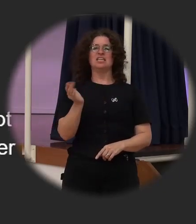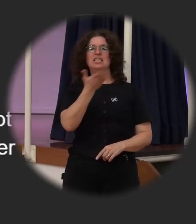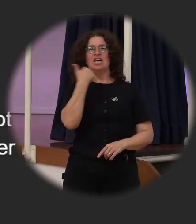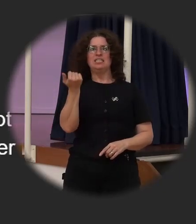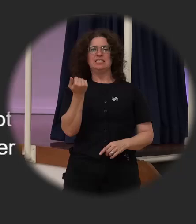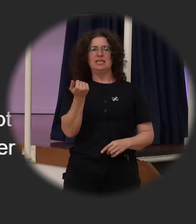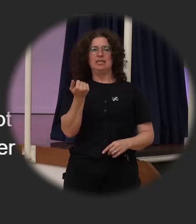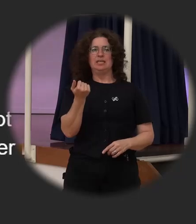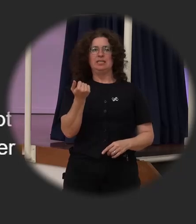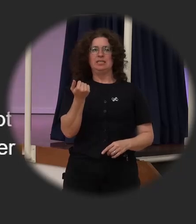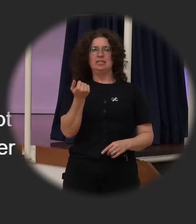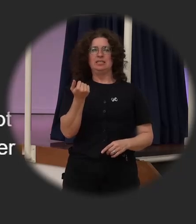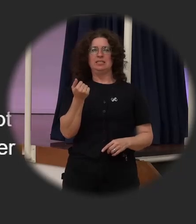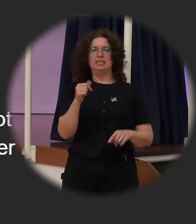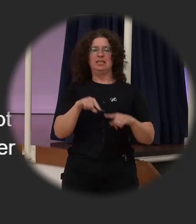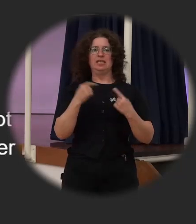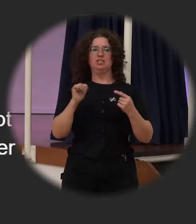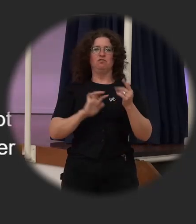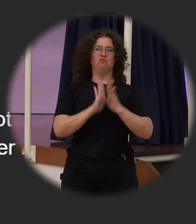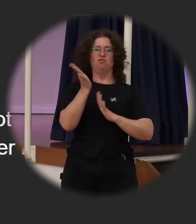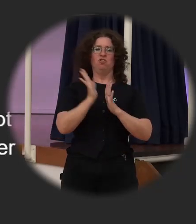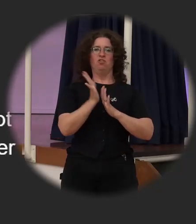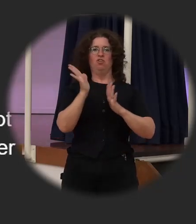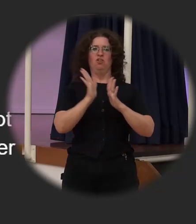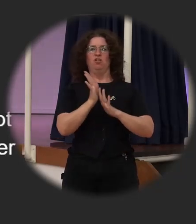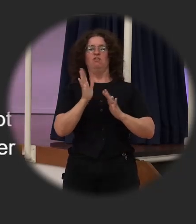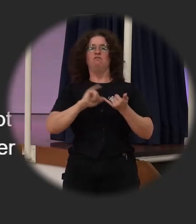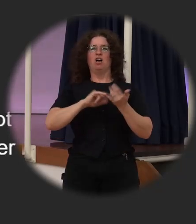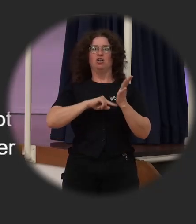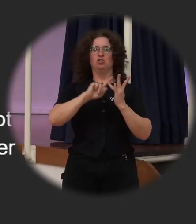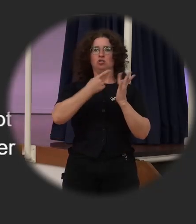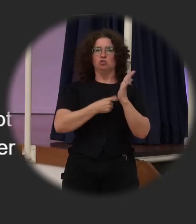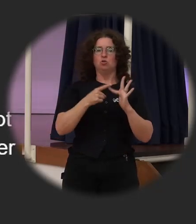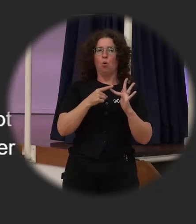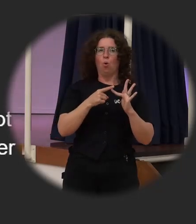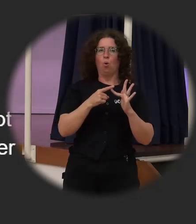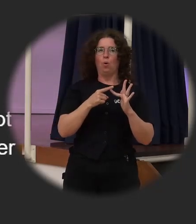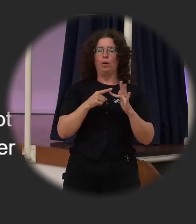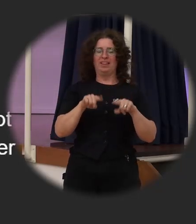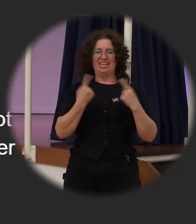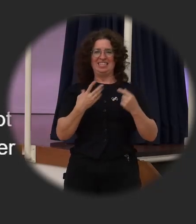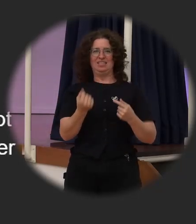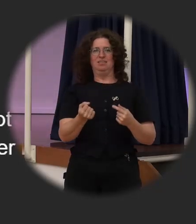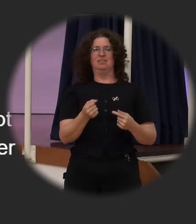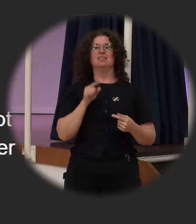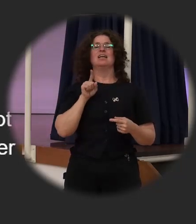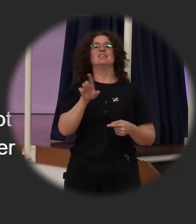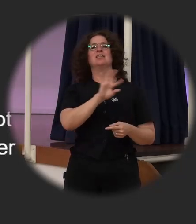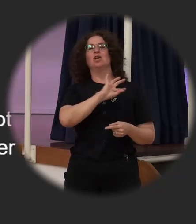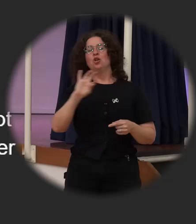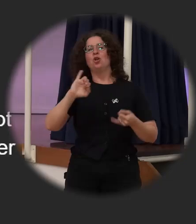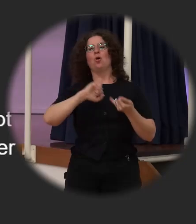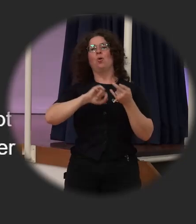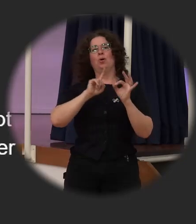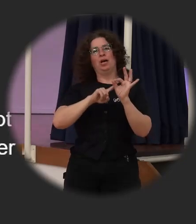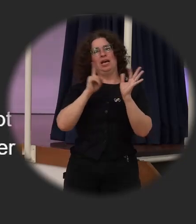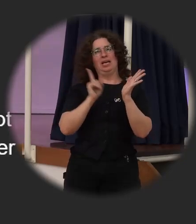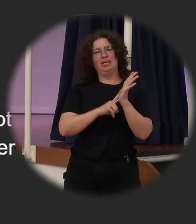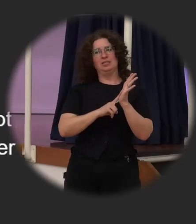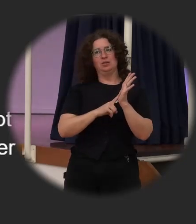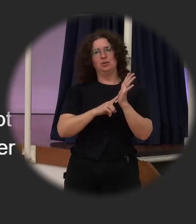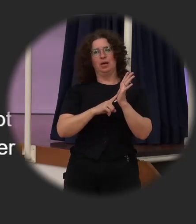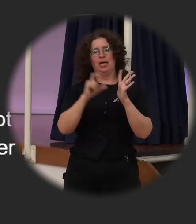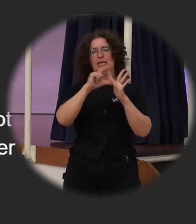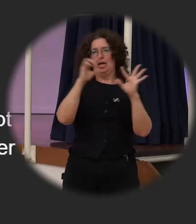like attributes for Firestore data and Firestore property when working with Firestore, which is the NoSQL database that